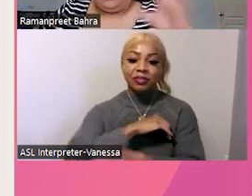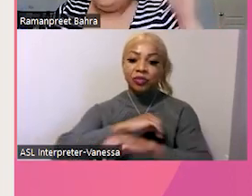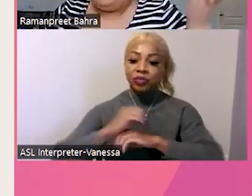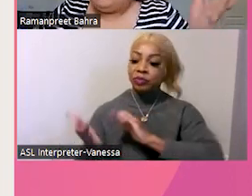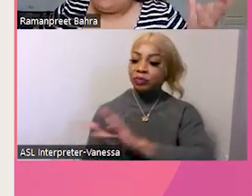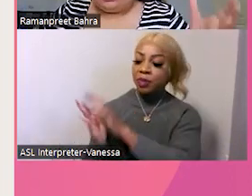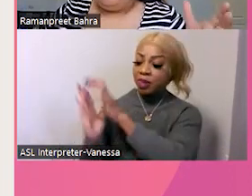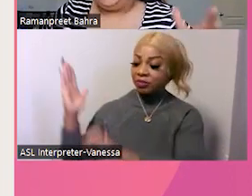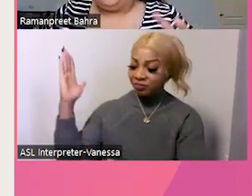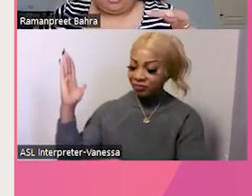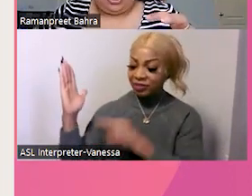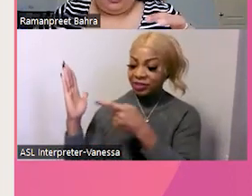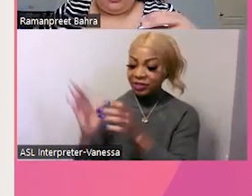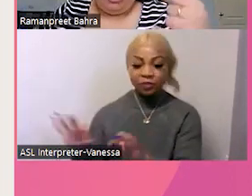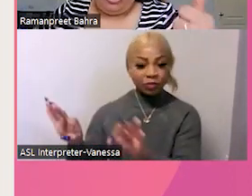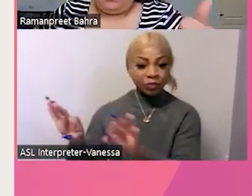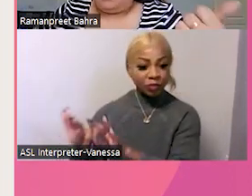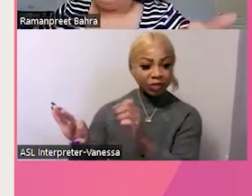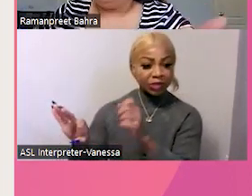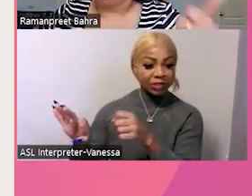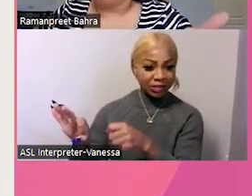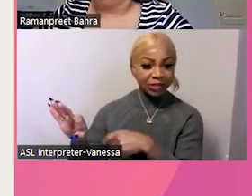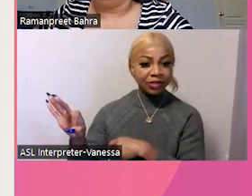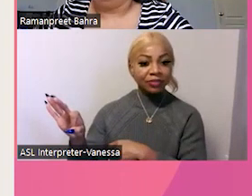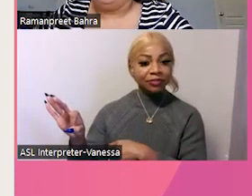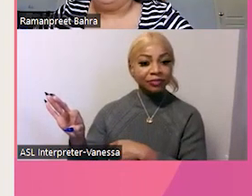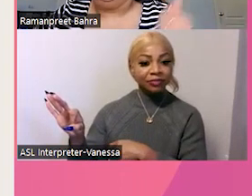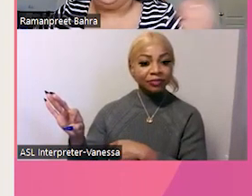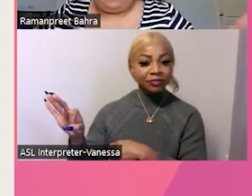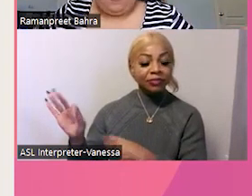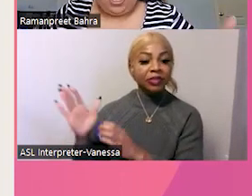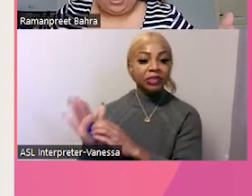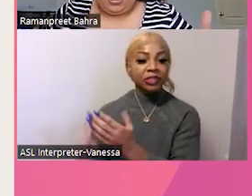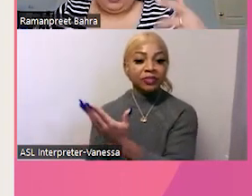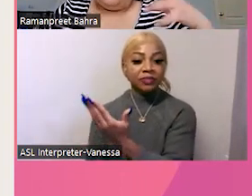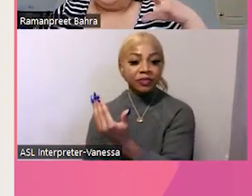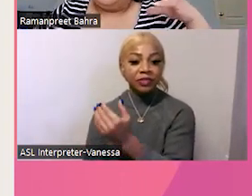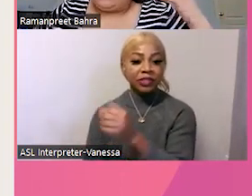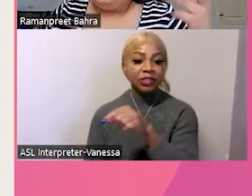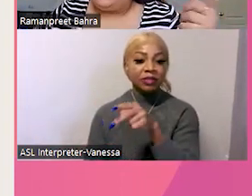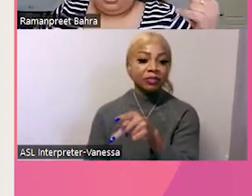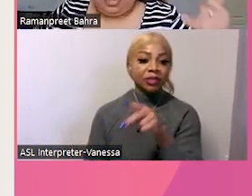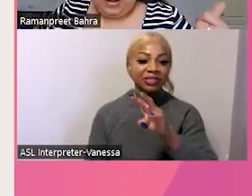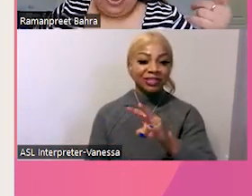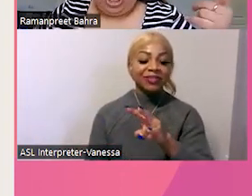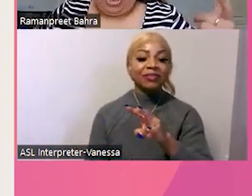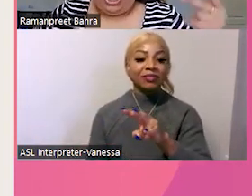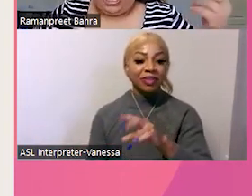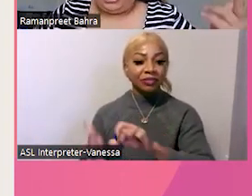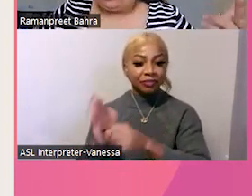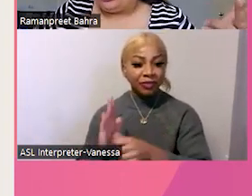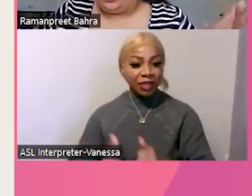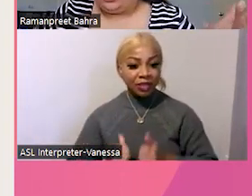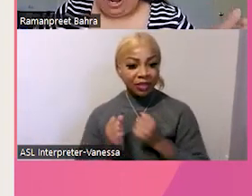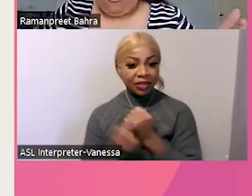it is an important piece, sections 15 and 7, they outline life, security,